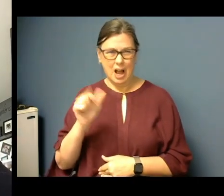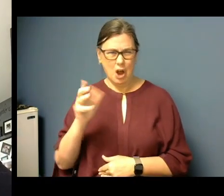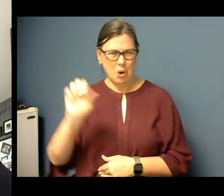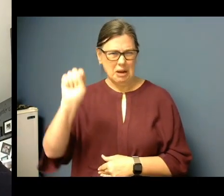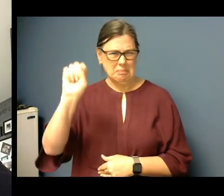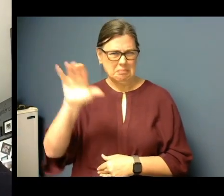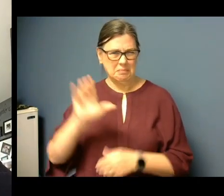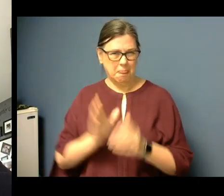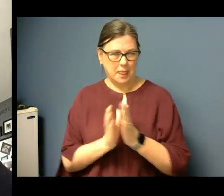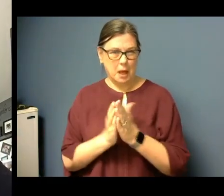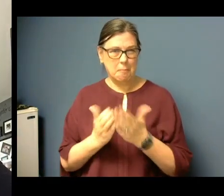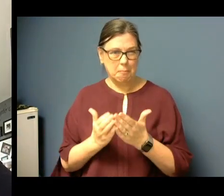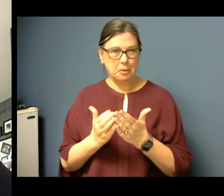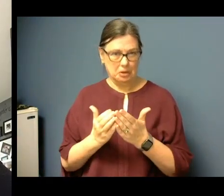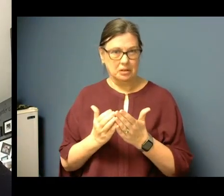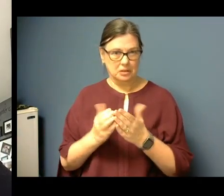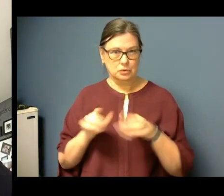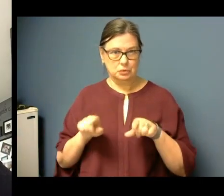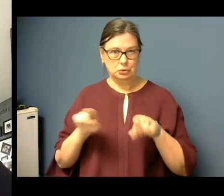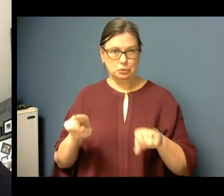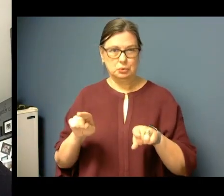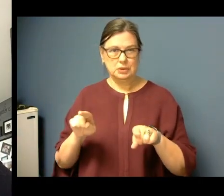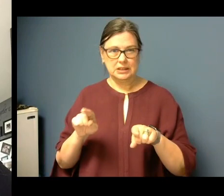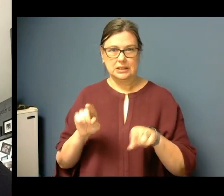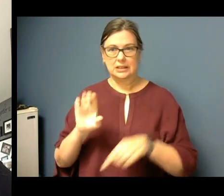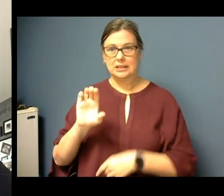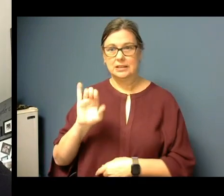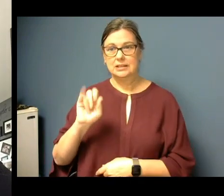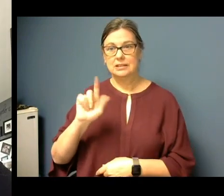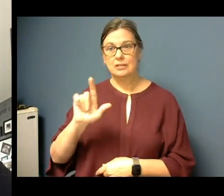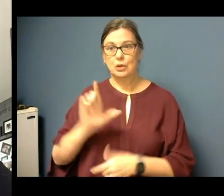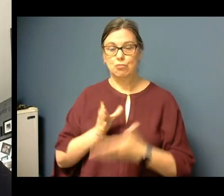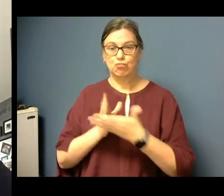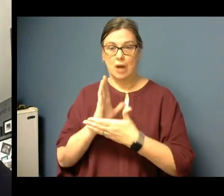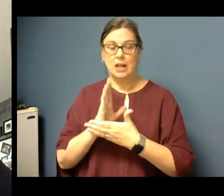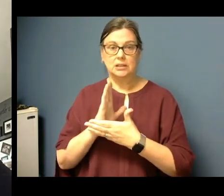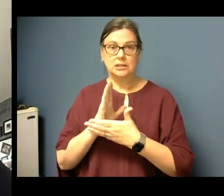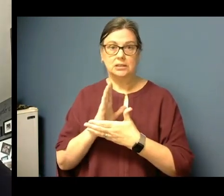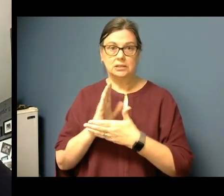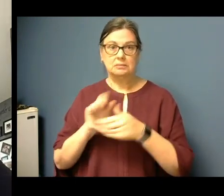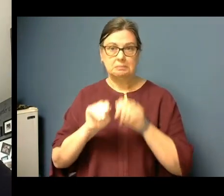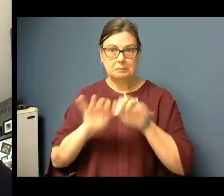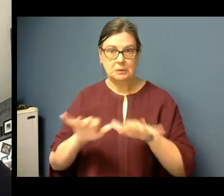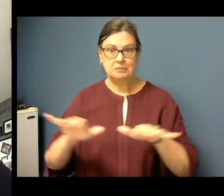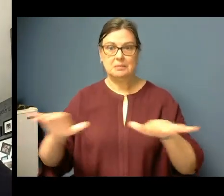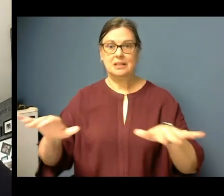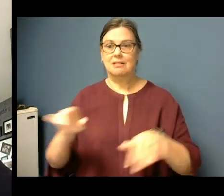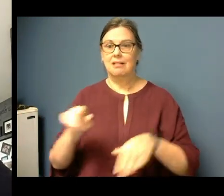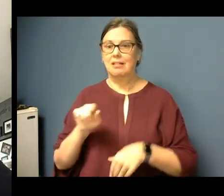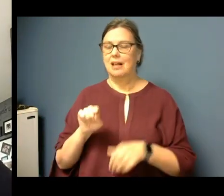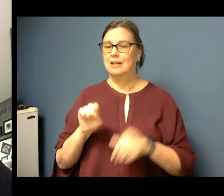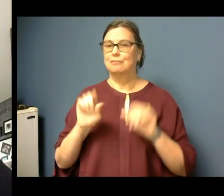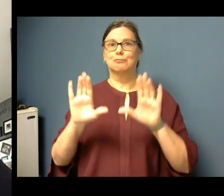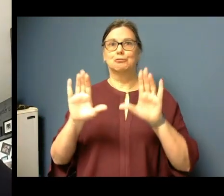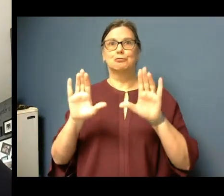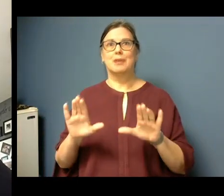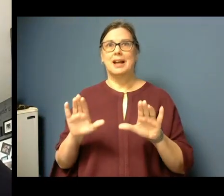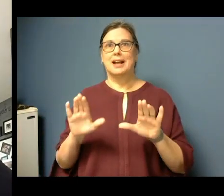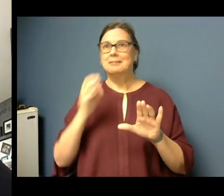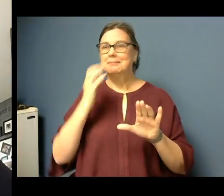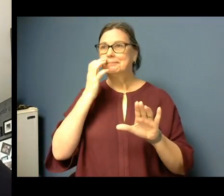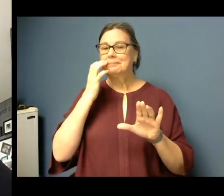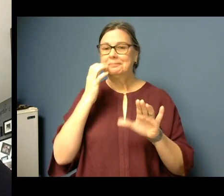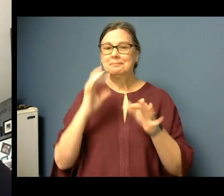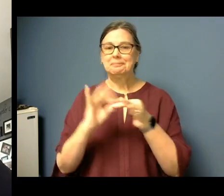modules ago in the civil rights movement. It has the great, so I can't remember where